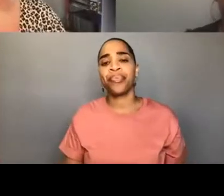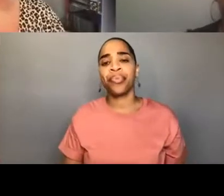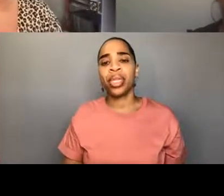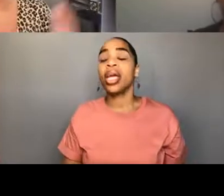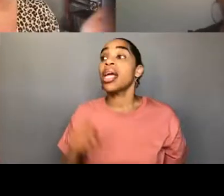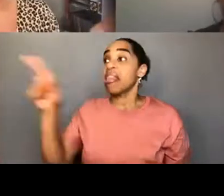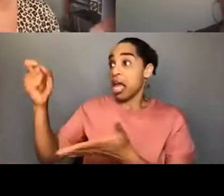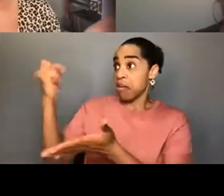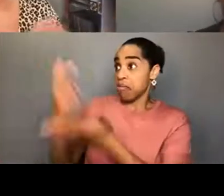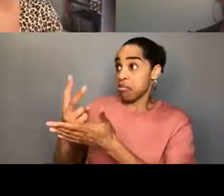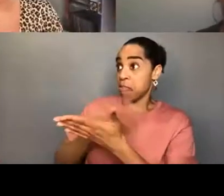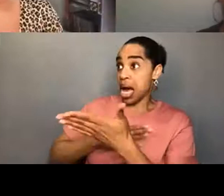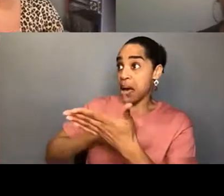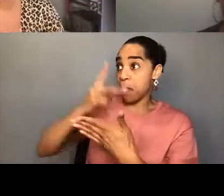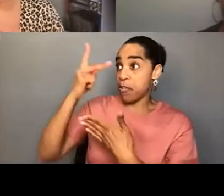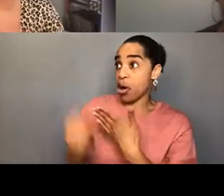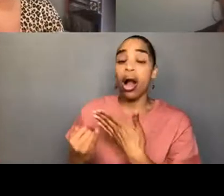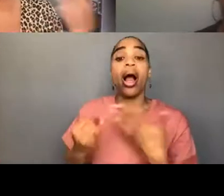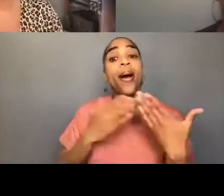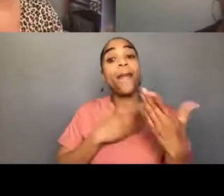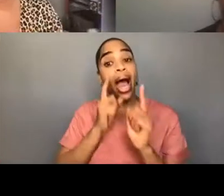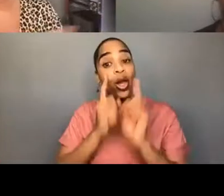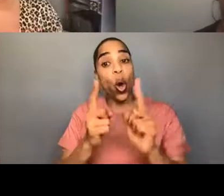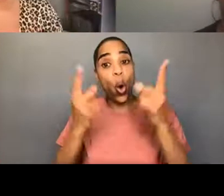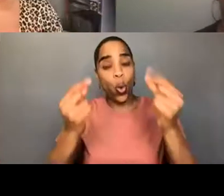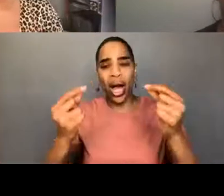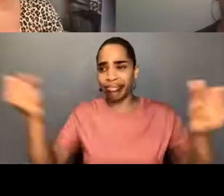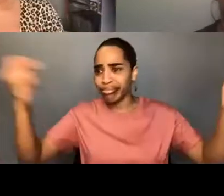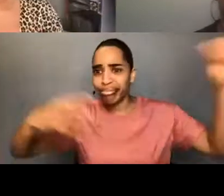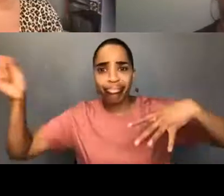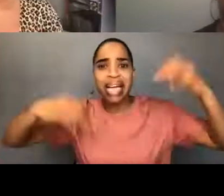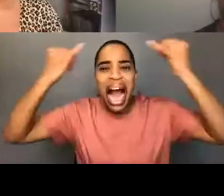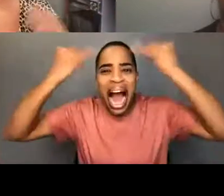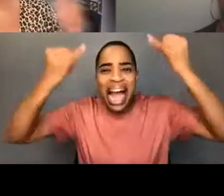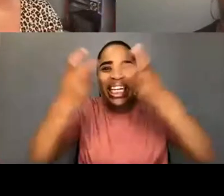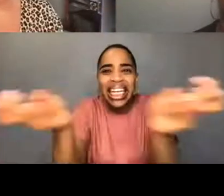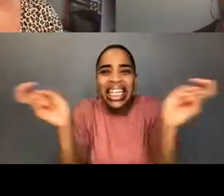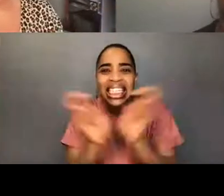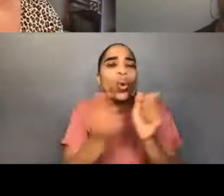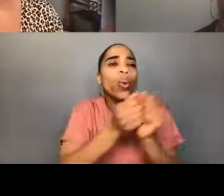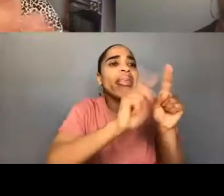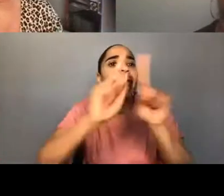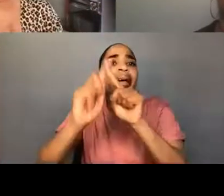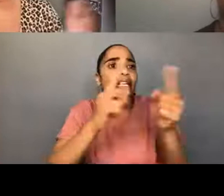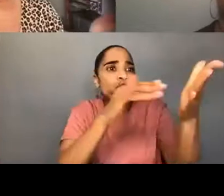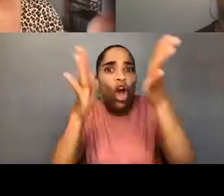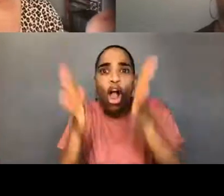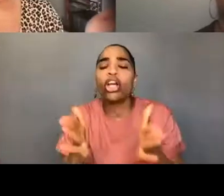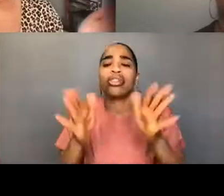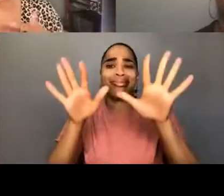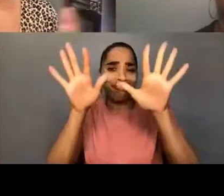light was I convened this big brainstorm session with scholars